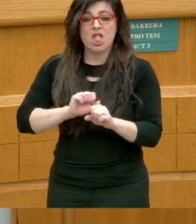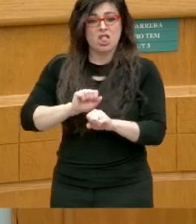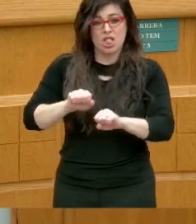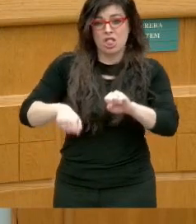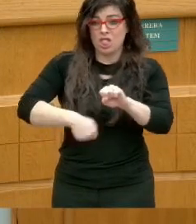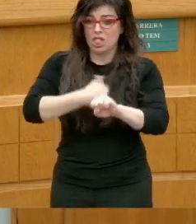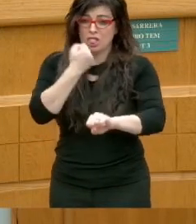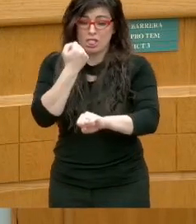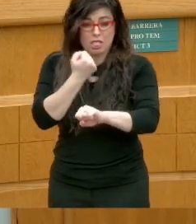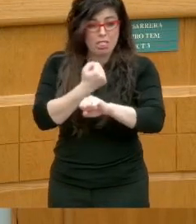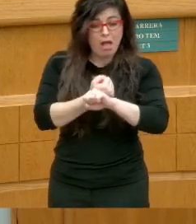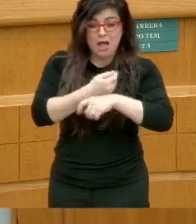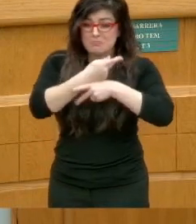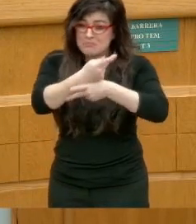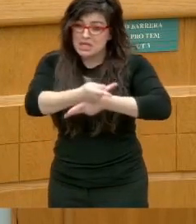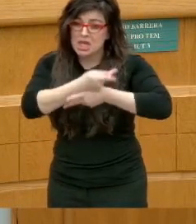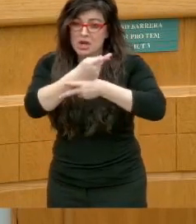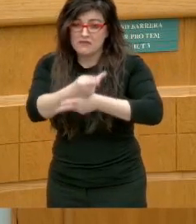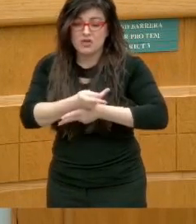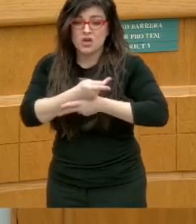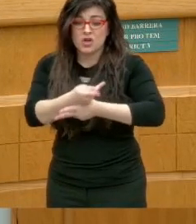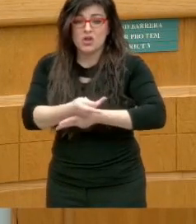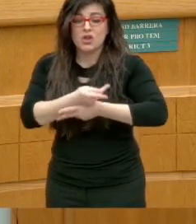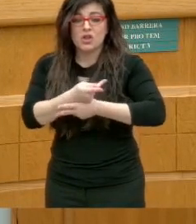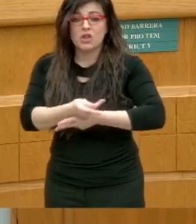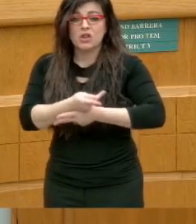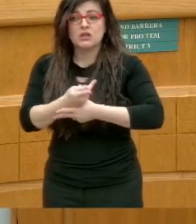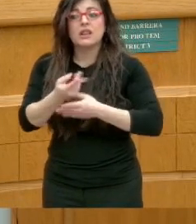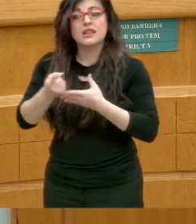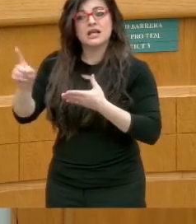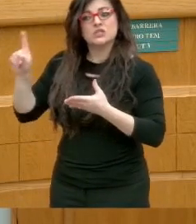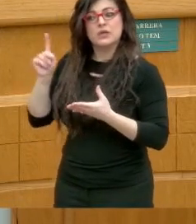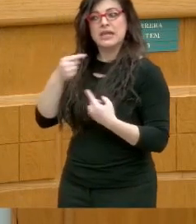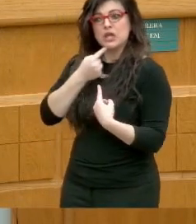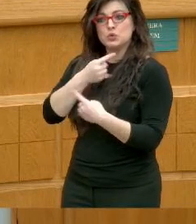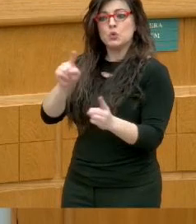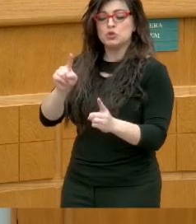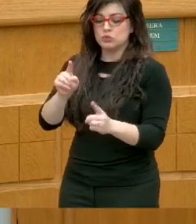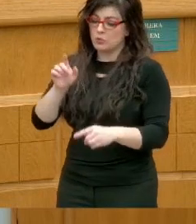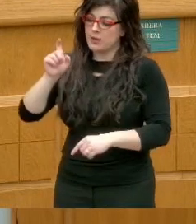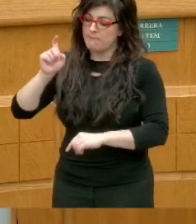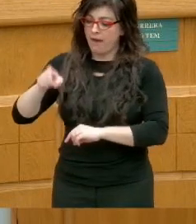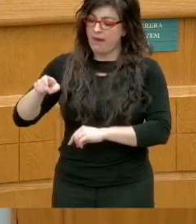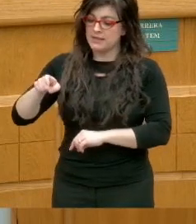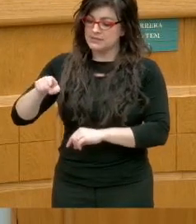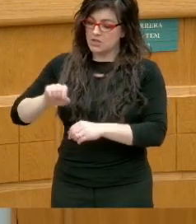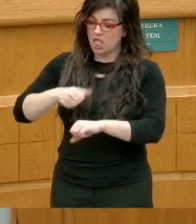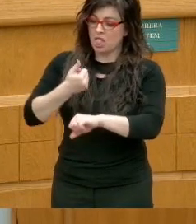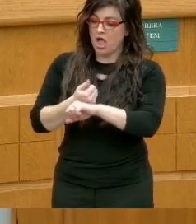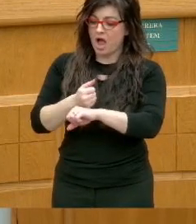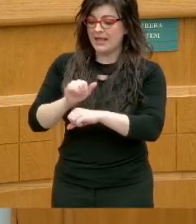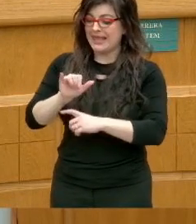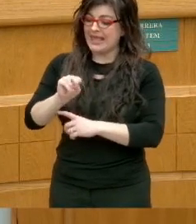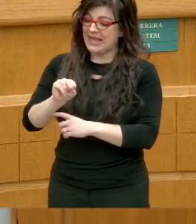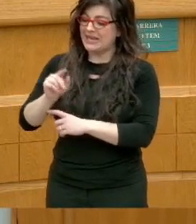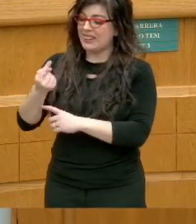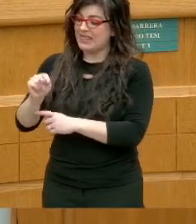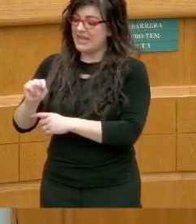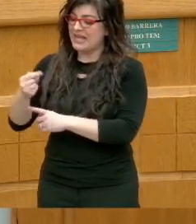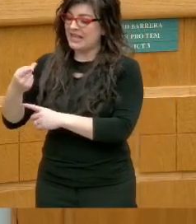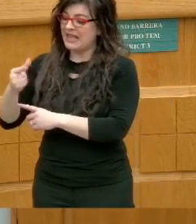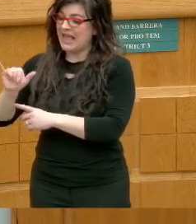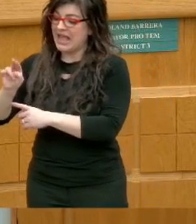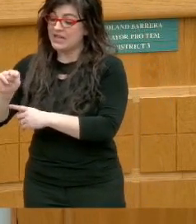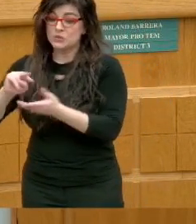week, I told you that we're going to do it. Now I'm going to give you the recipe on how to do it. We are going to have a new mantra